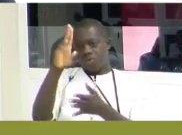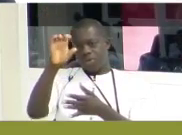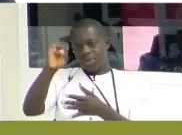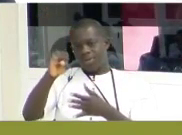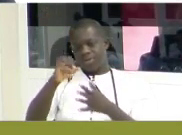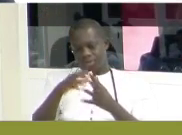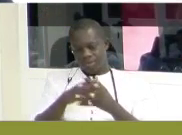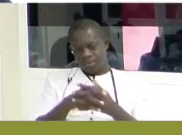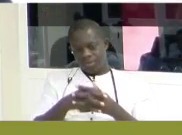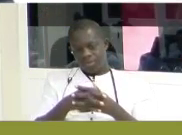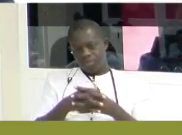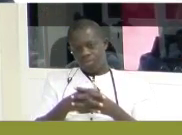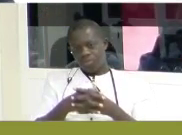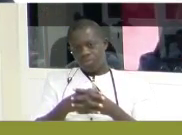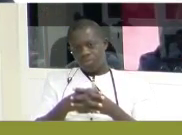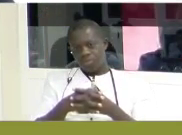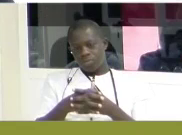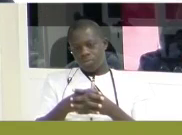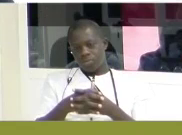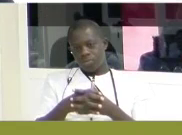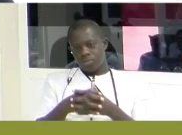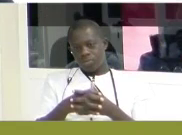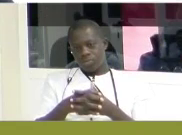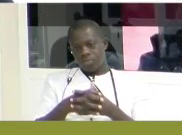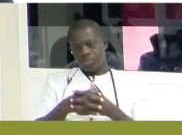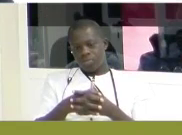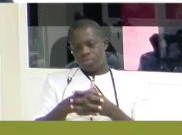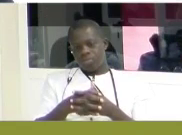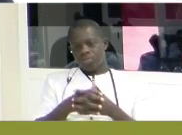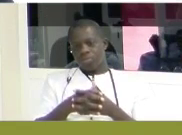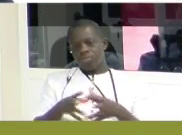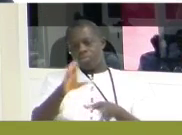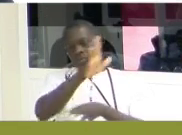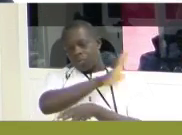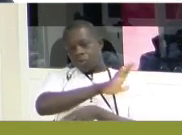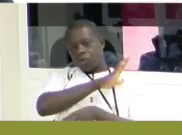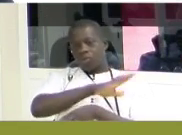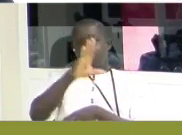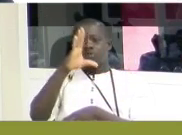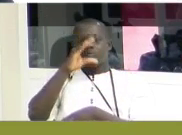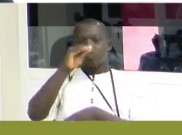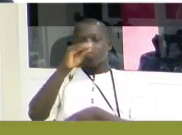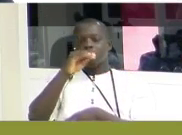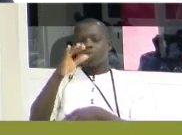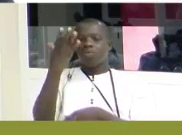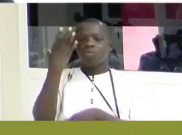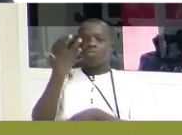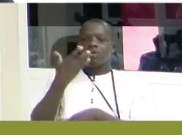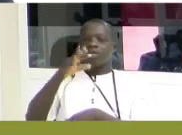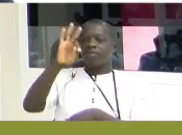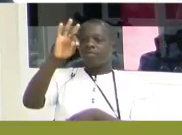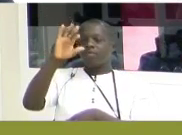You also mentioned that when Fatoumata Jahumpa Cissé mentioned Freedom newspaper, that was the first time you had